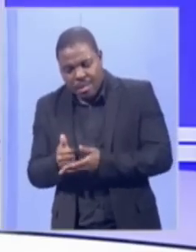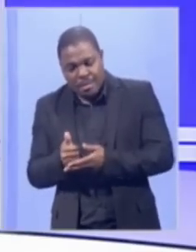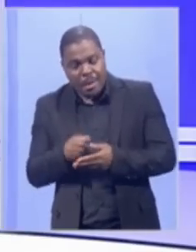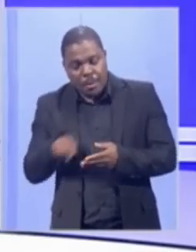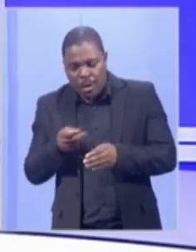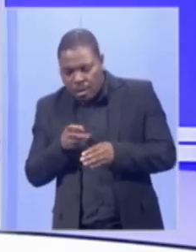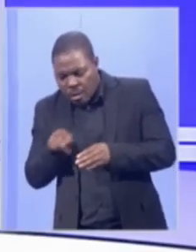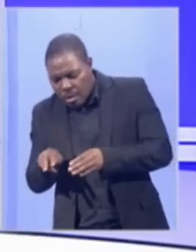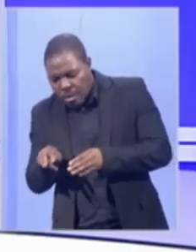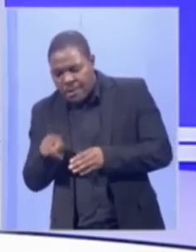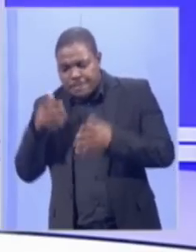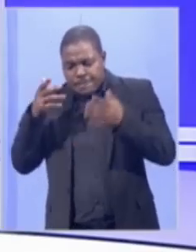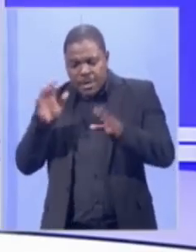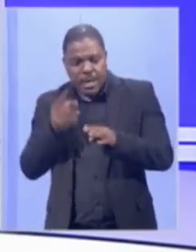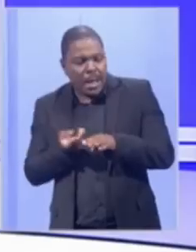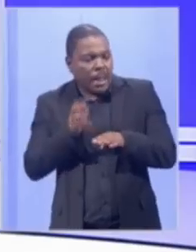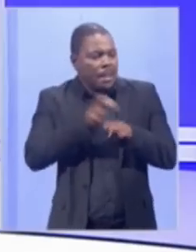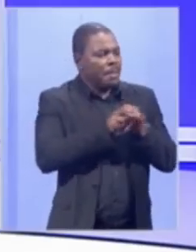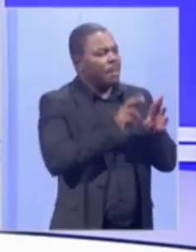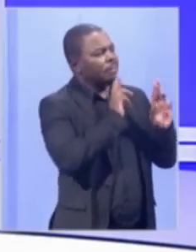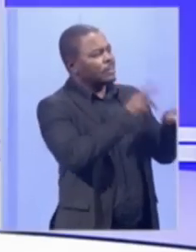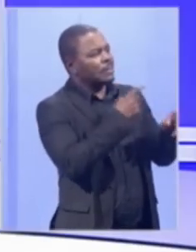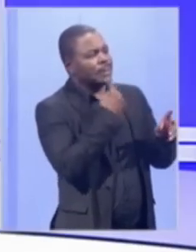tswa ba re ba bone eng ka hare ka moo.